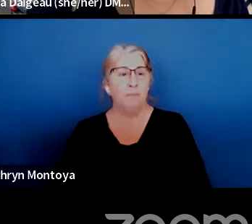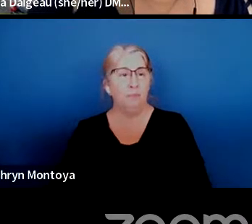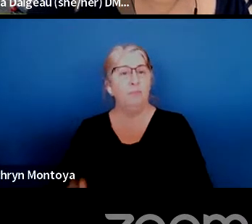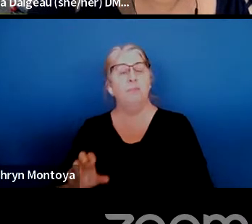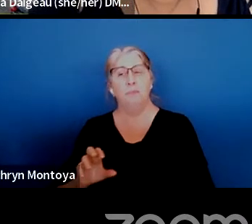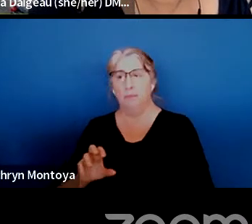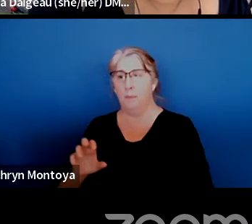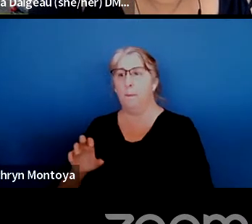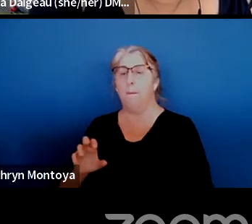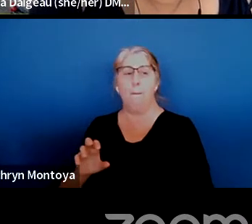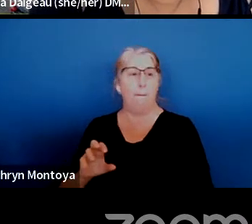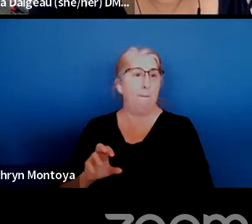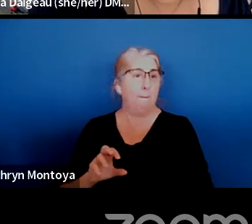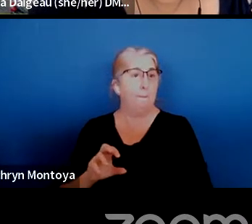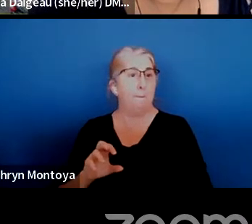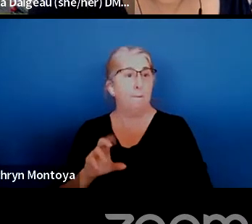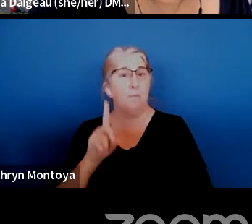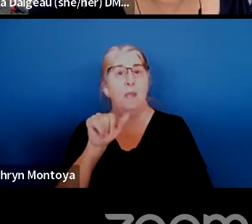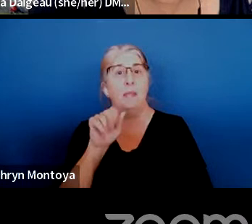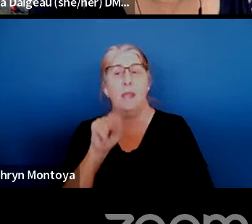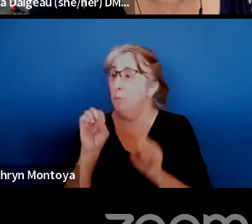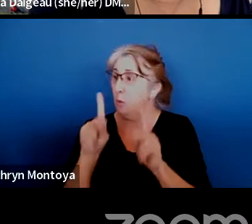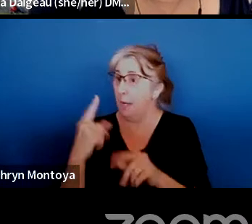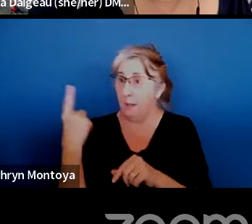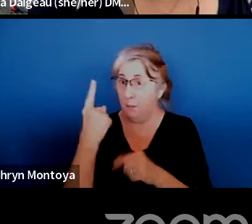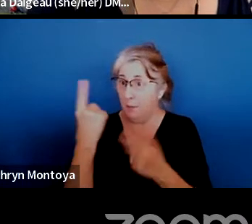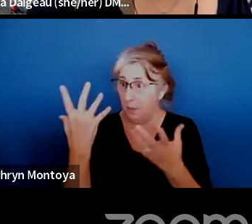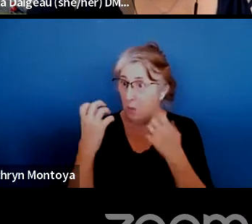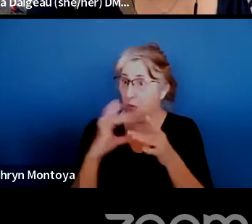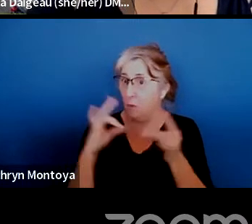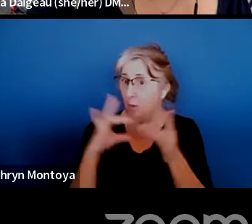Okay. Anyone want to take that on?